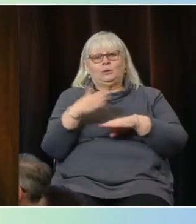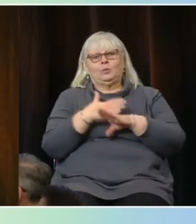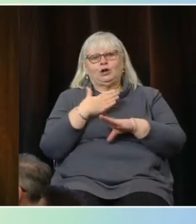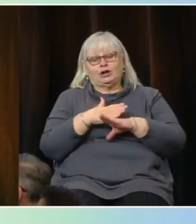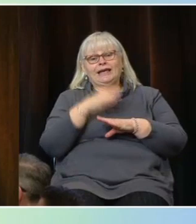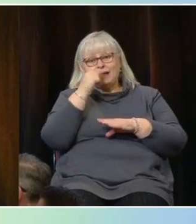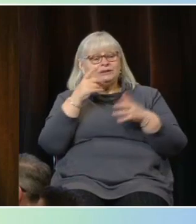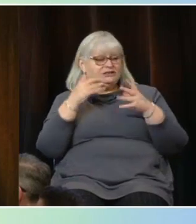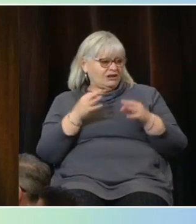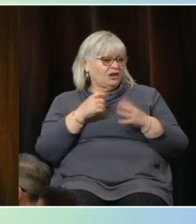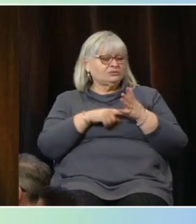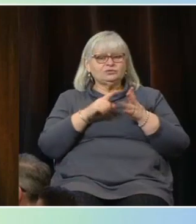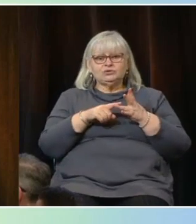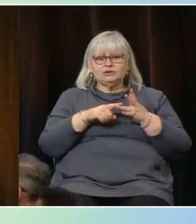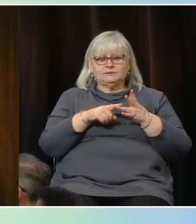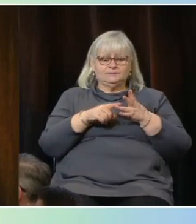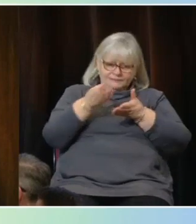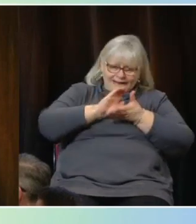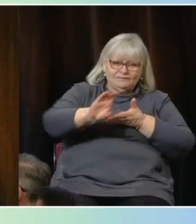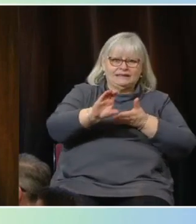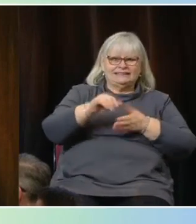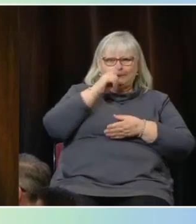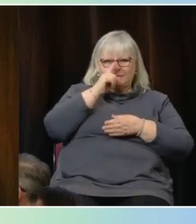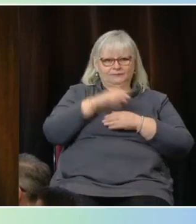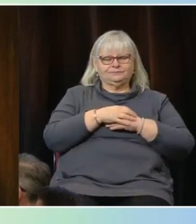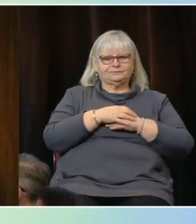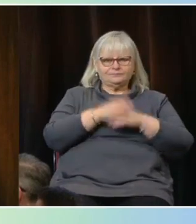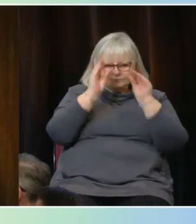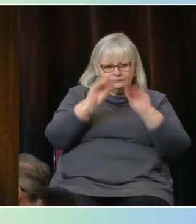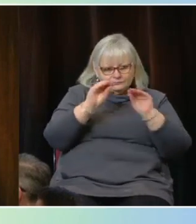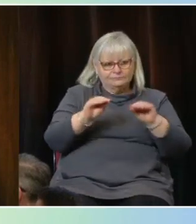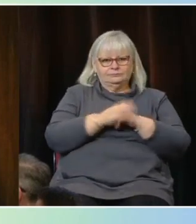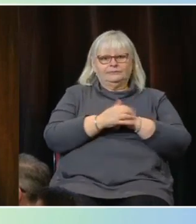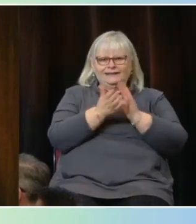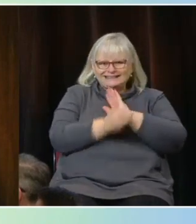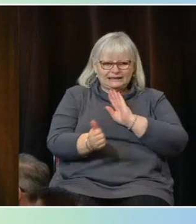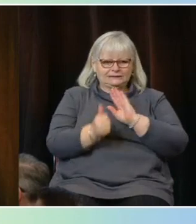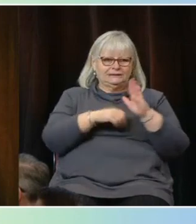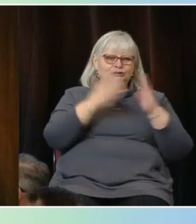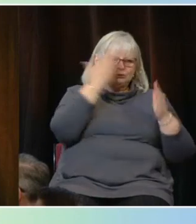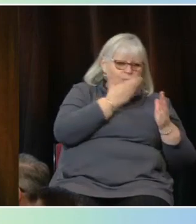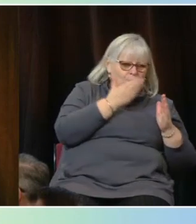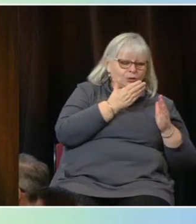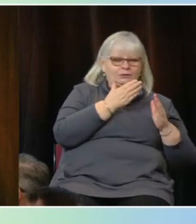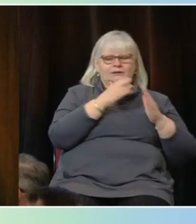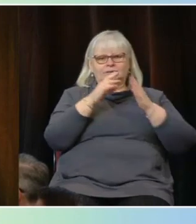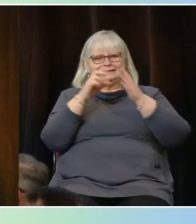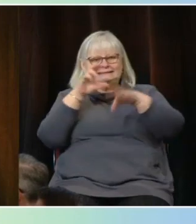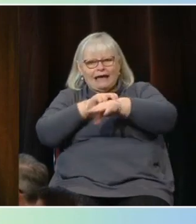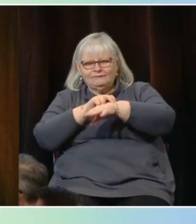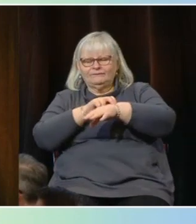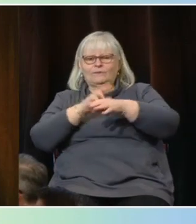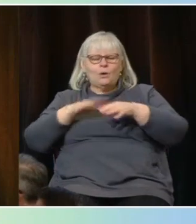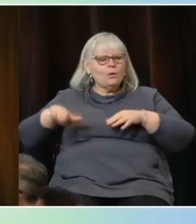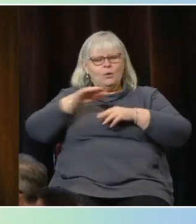can we decide to invest in human capital big time to turn around the slide in our school results to rebuild our vocational education training sector